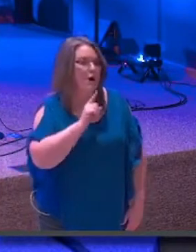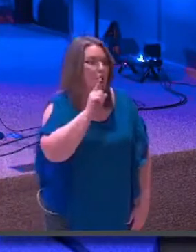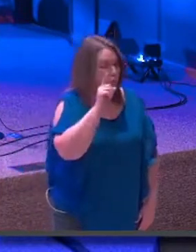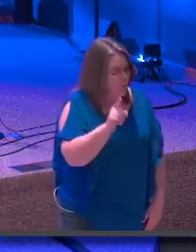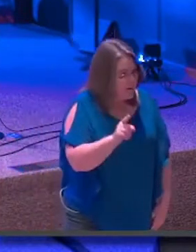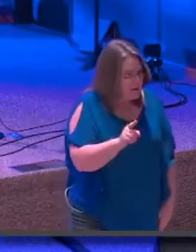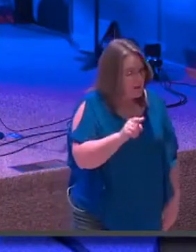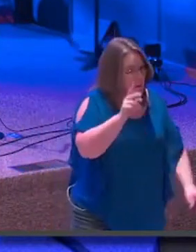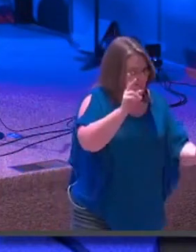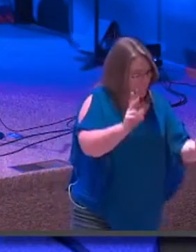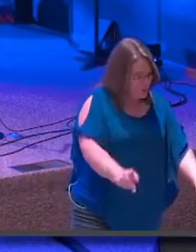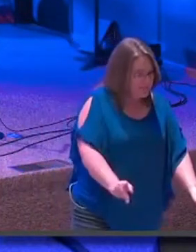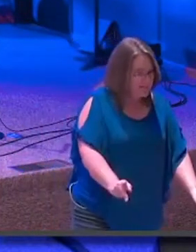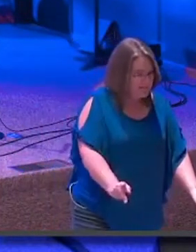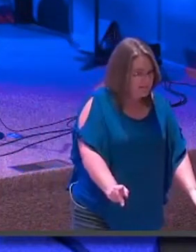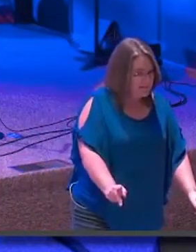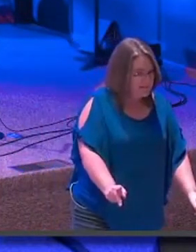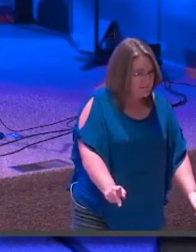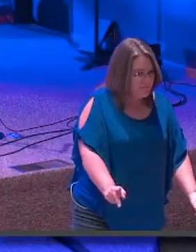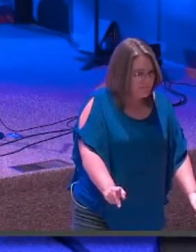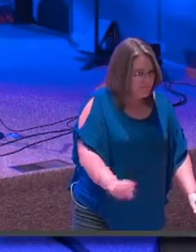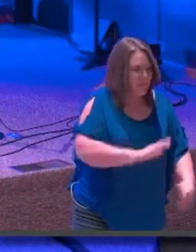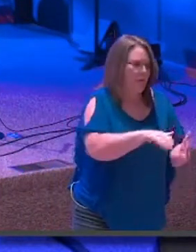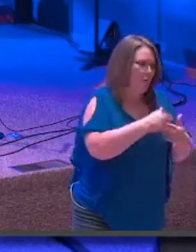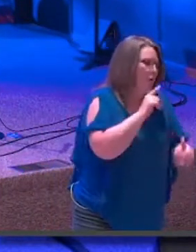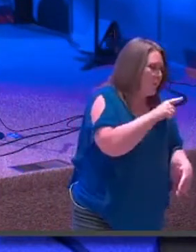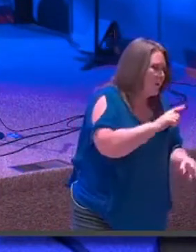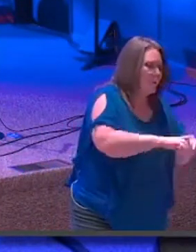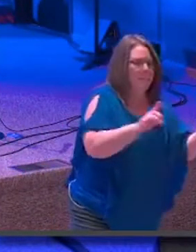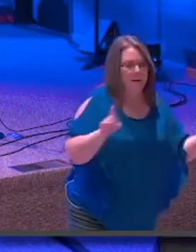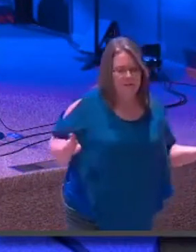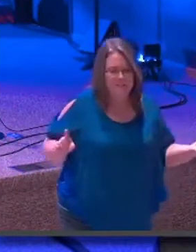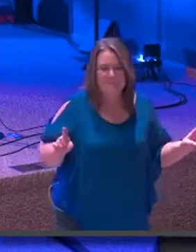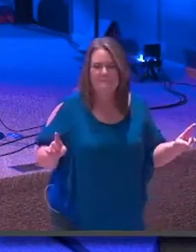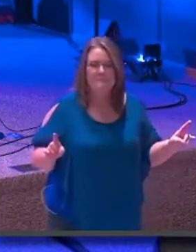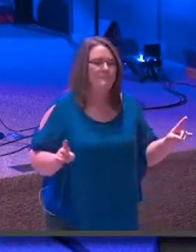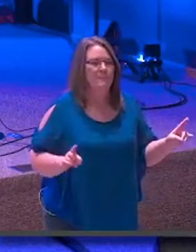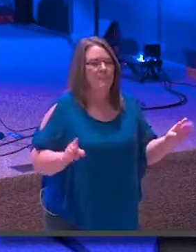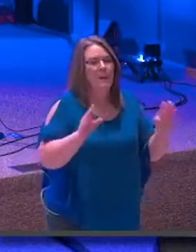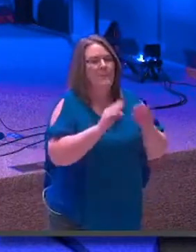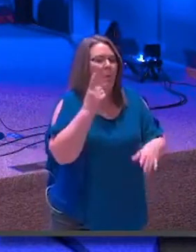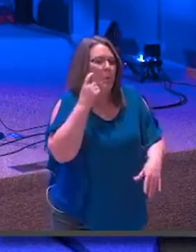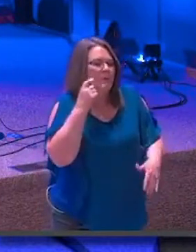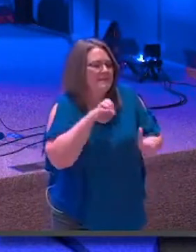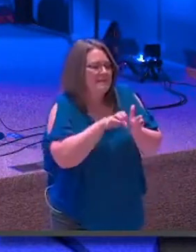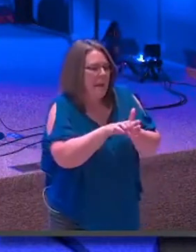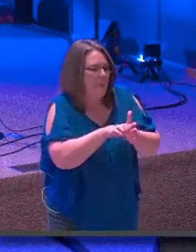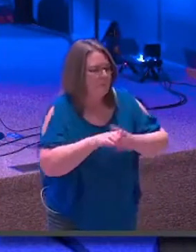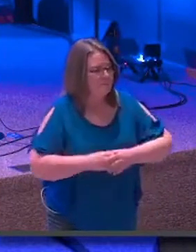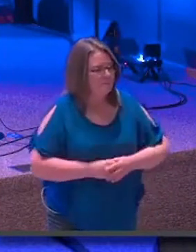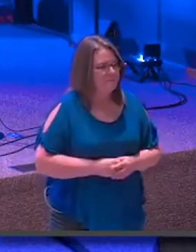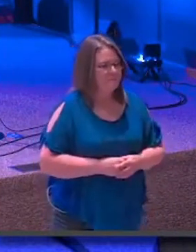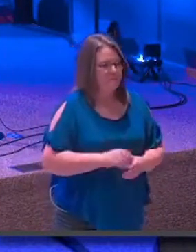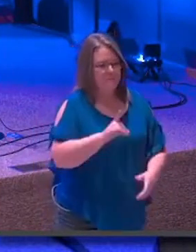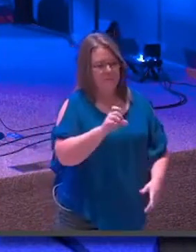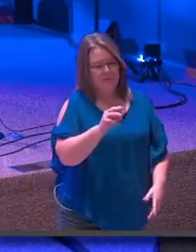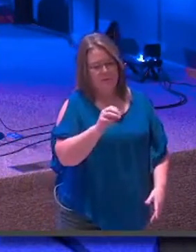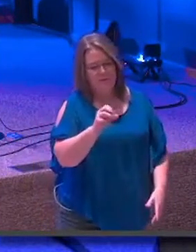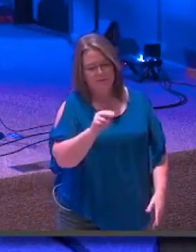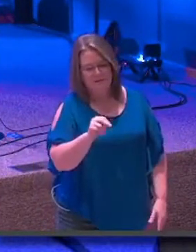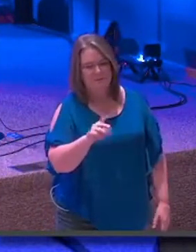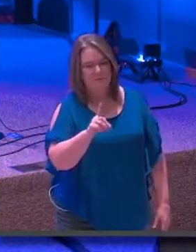person. They're all real, but a more recent example. Desmond Doss